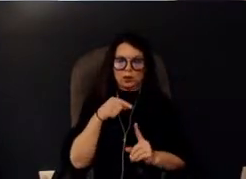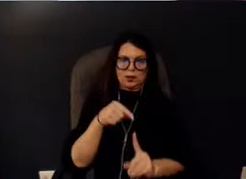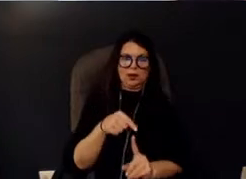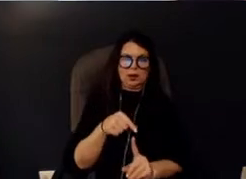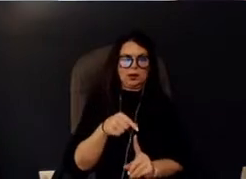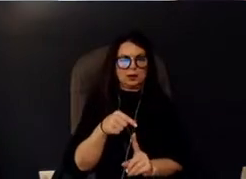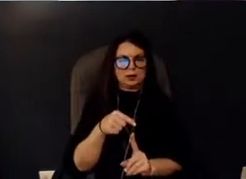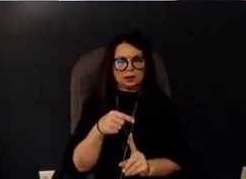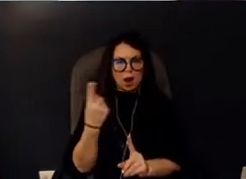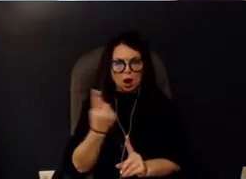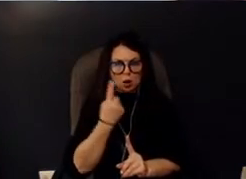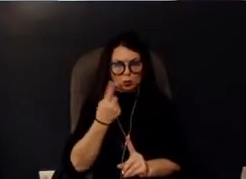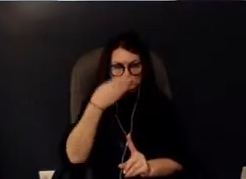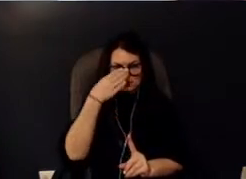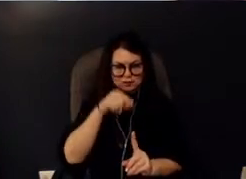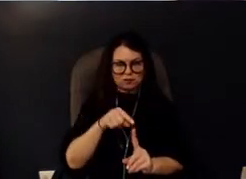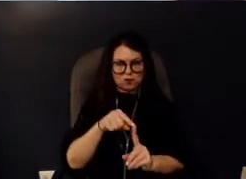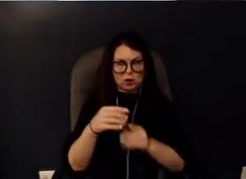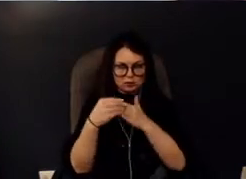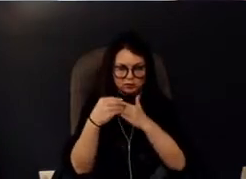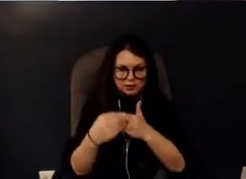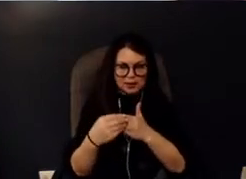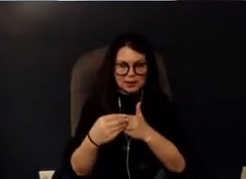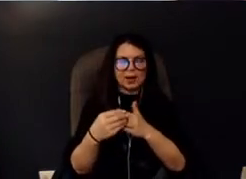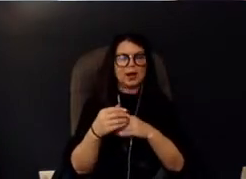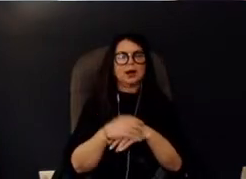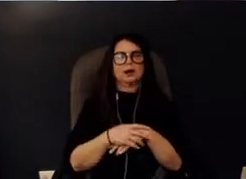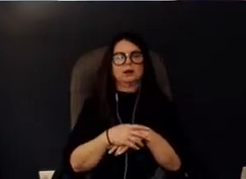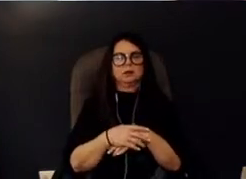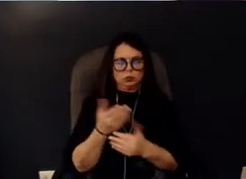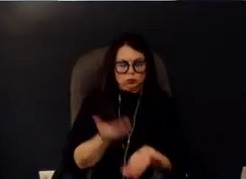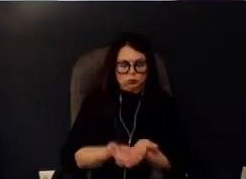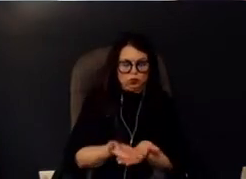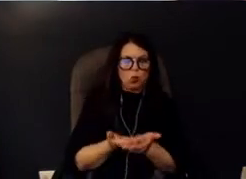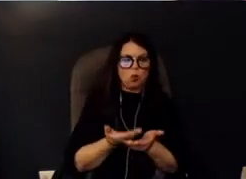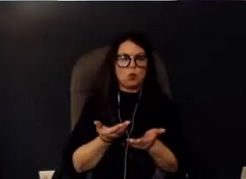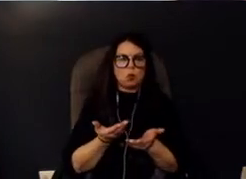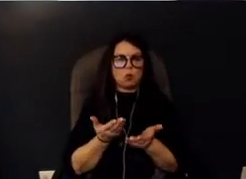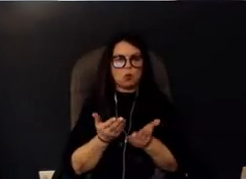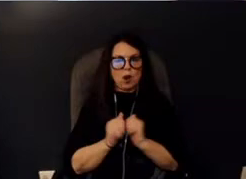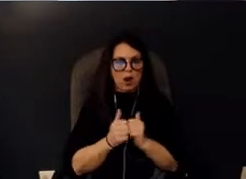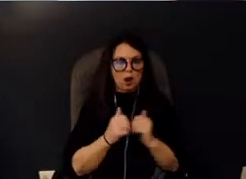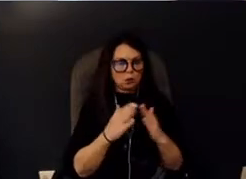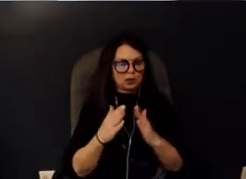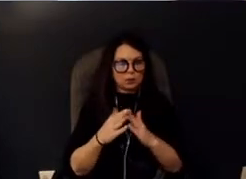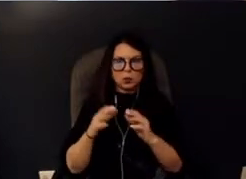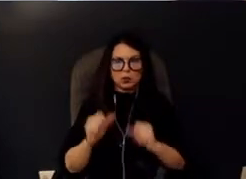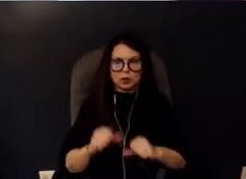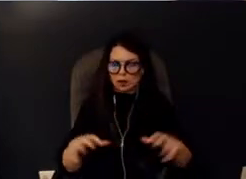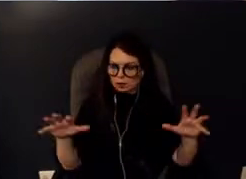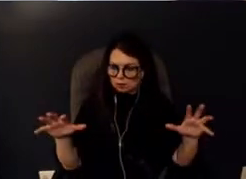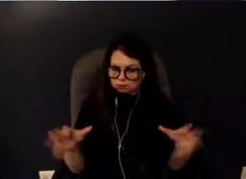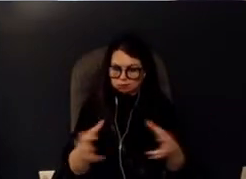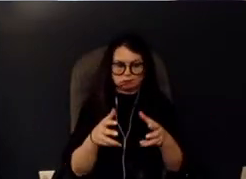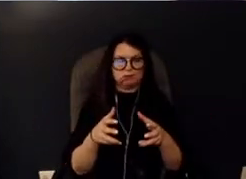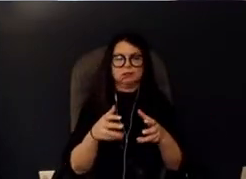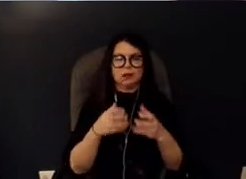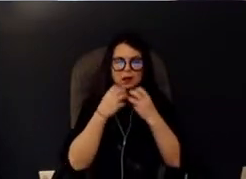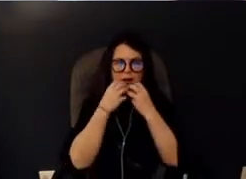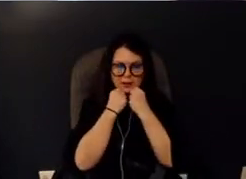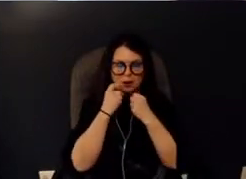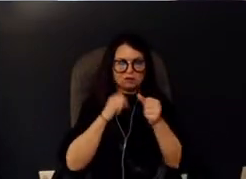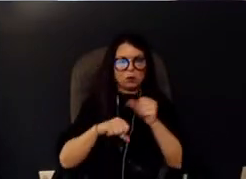and showing how a community can come together and care for each other. So I just want to thank everybody and